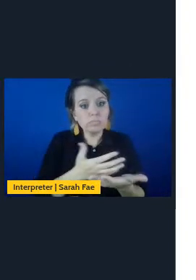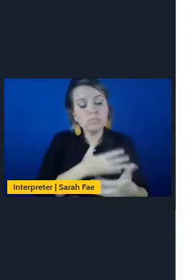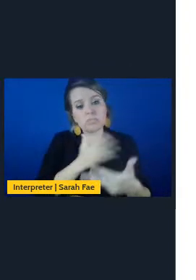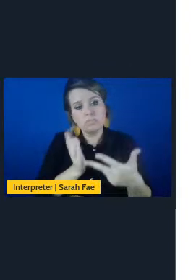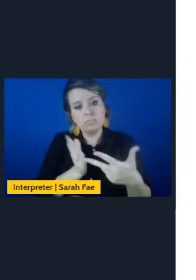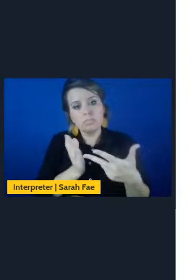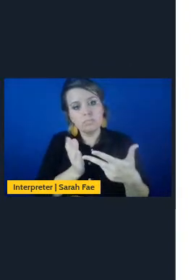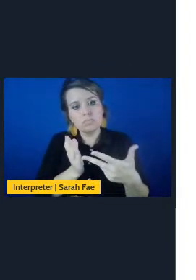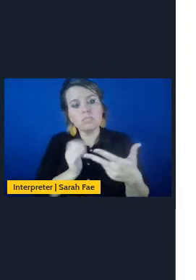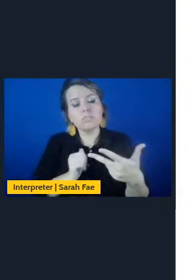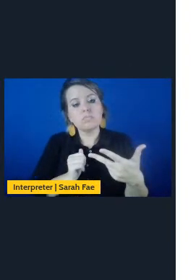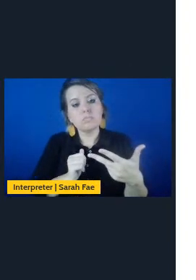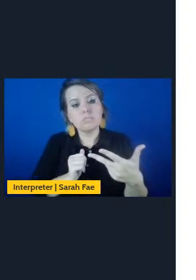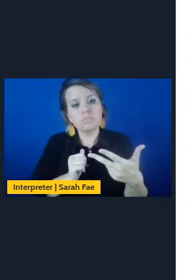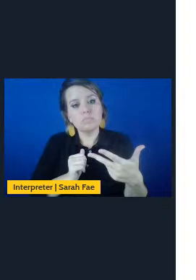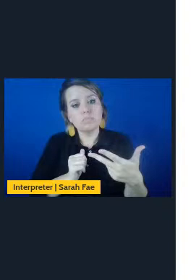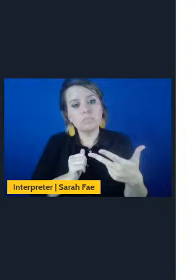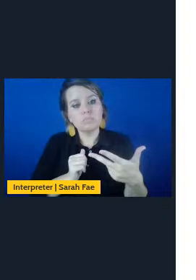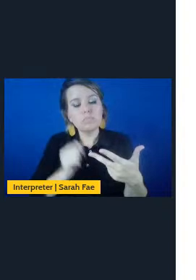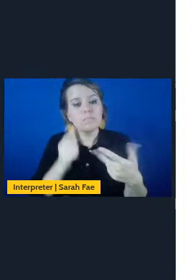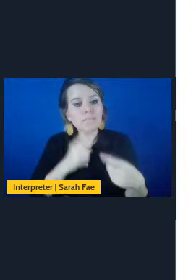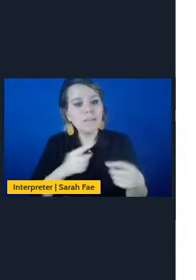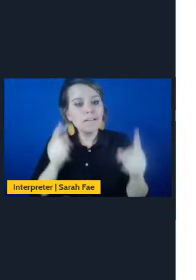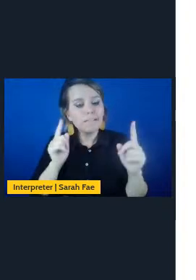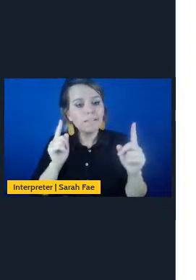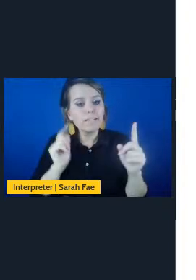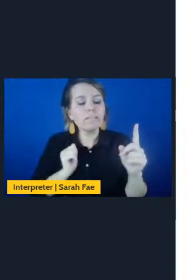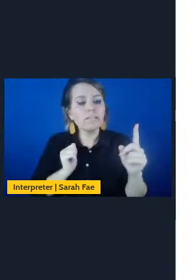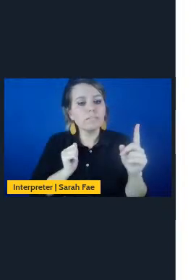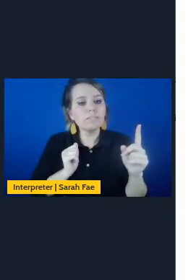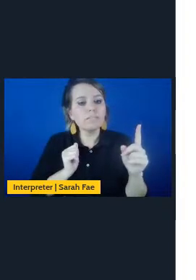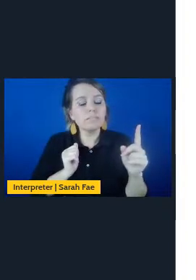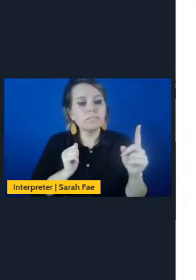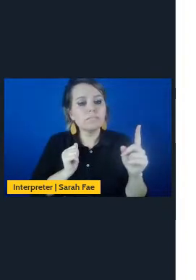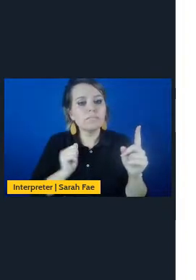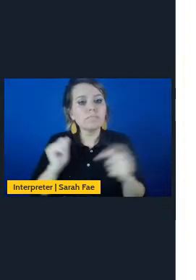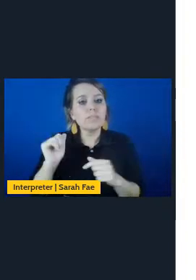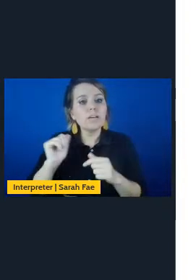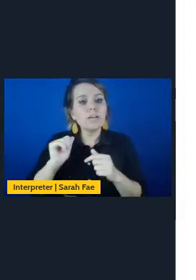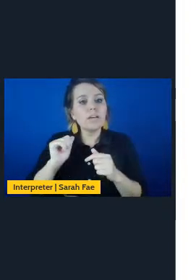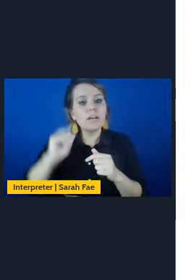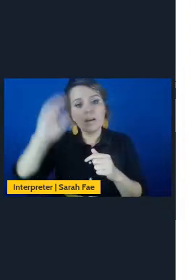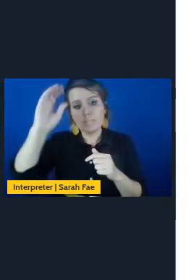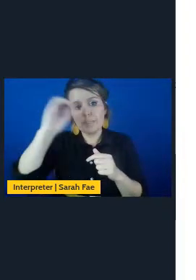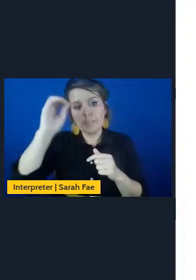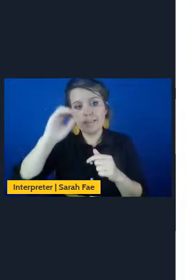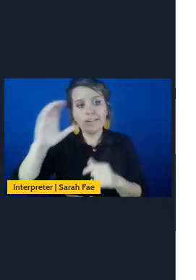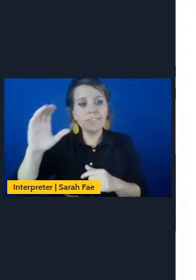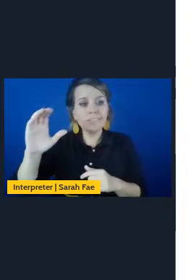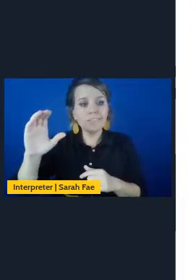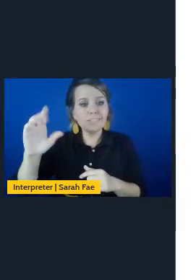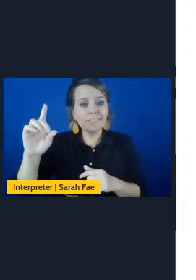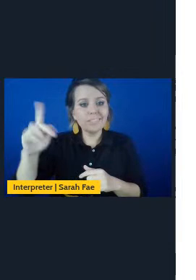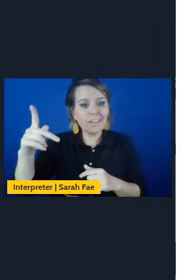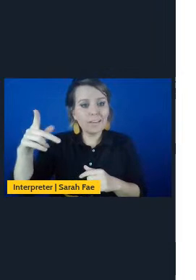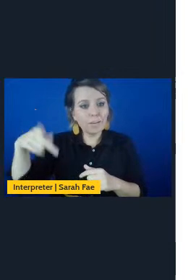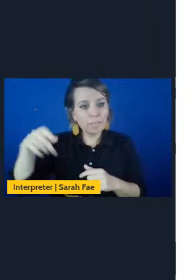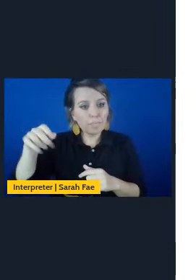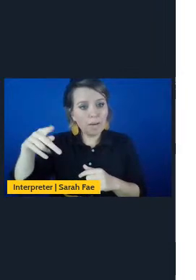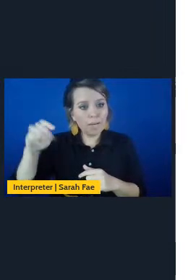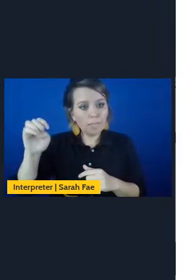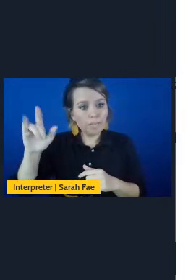finally how we came with our opinionated CDK pipeline and open source library for